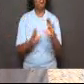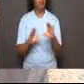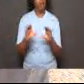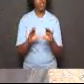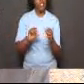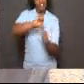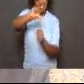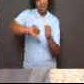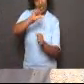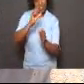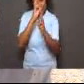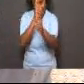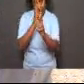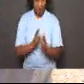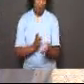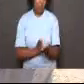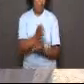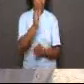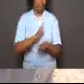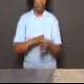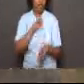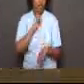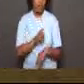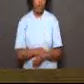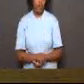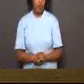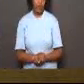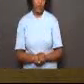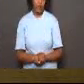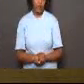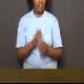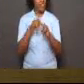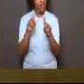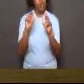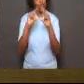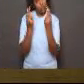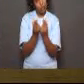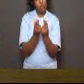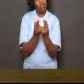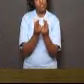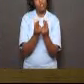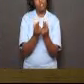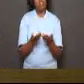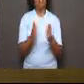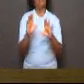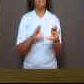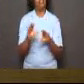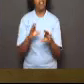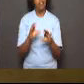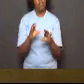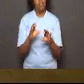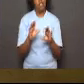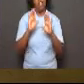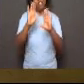to respect each other's rights. When different groups are allowed the right